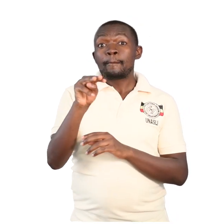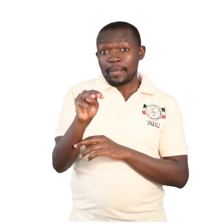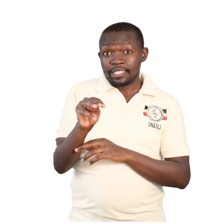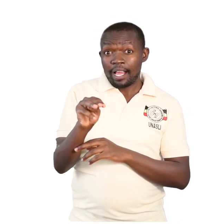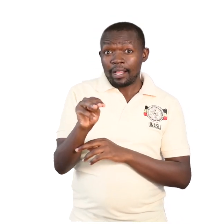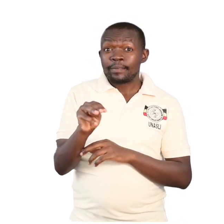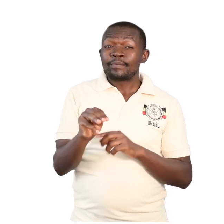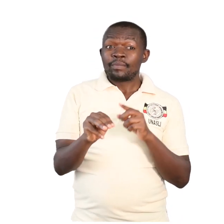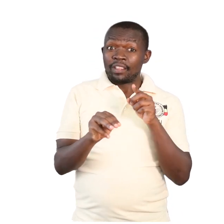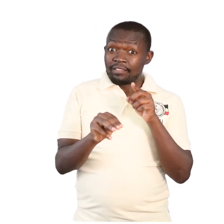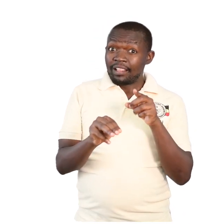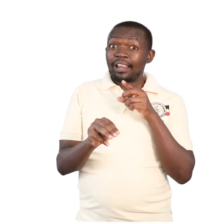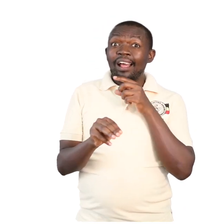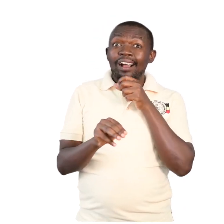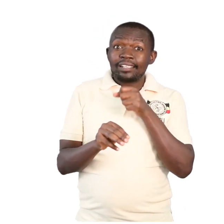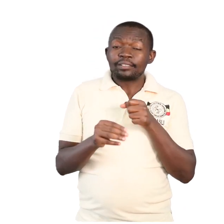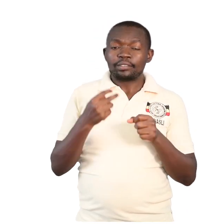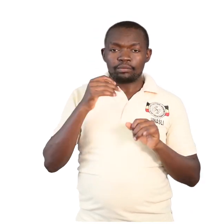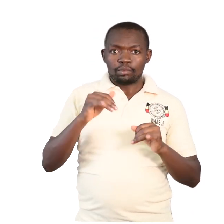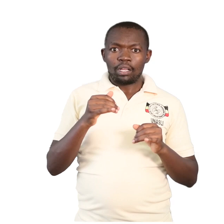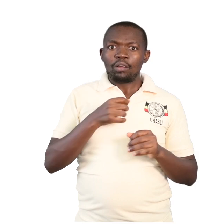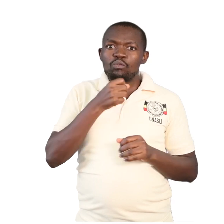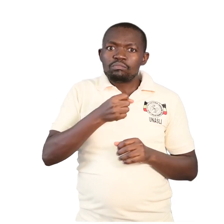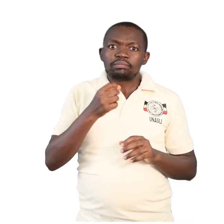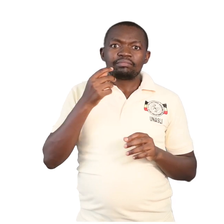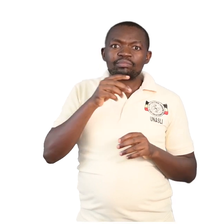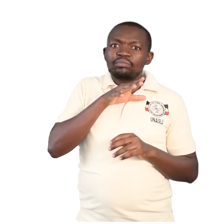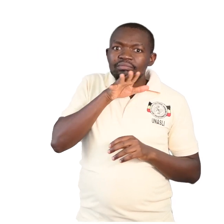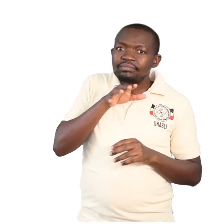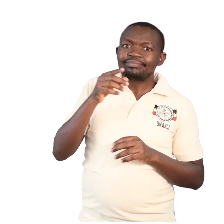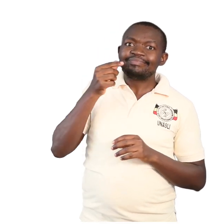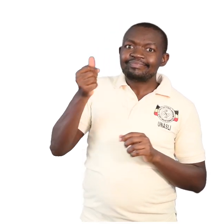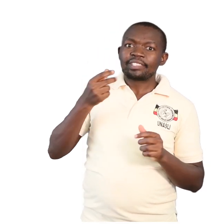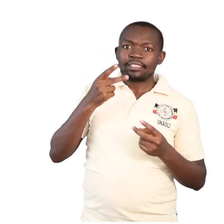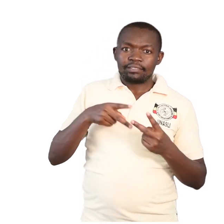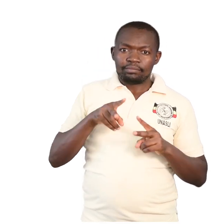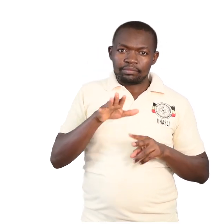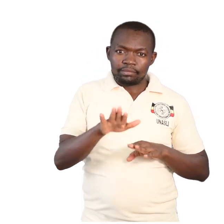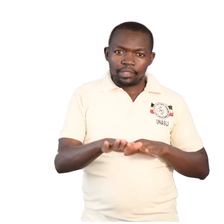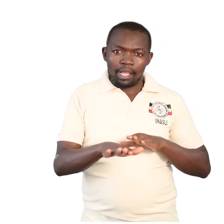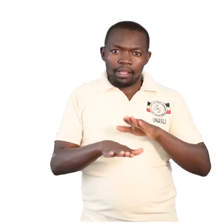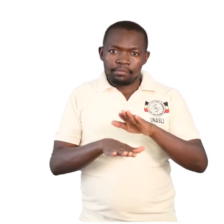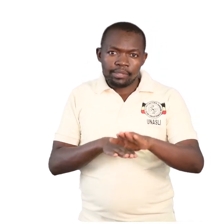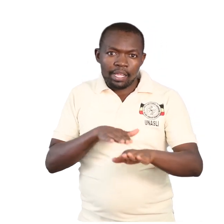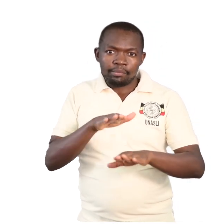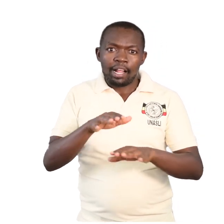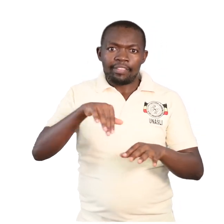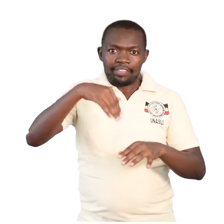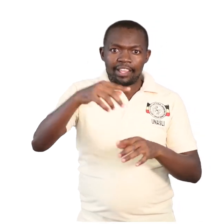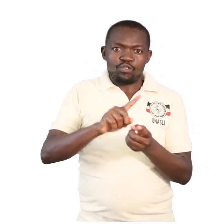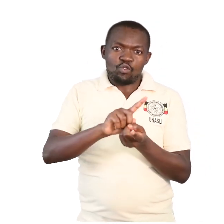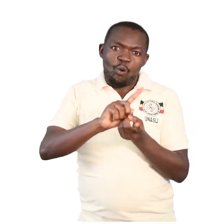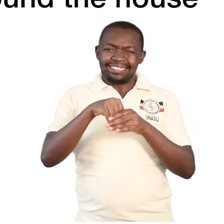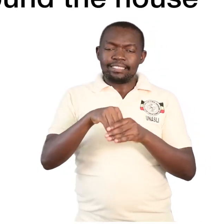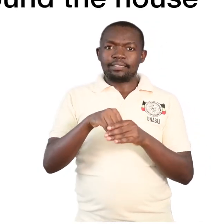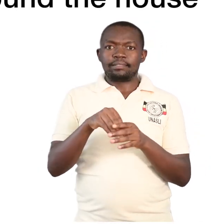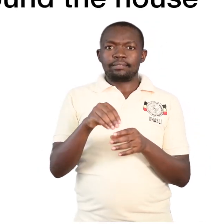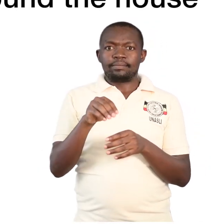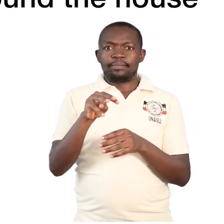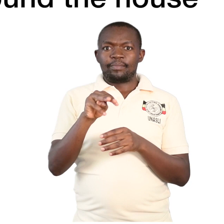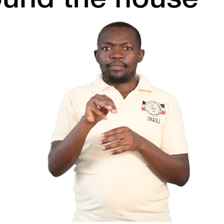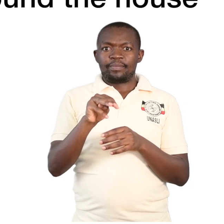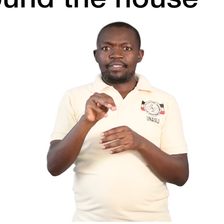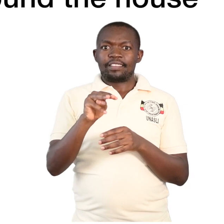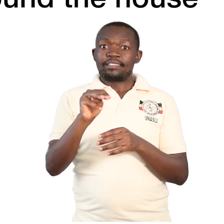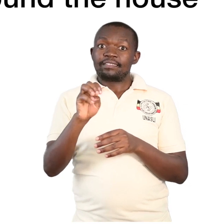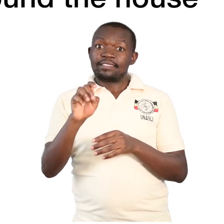Let that adult move around, count their paces, and then you can convert them to meters. This is